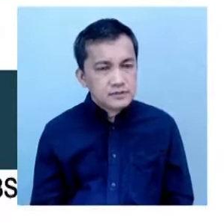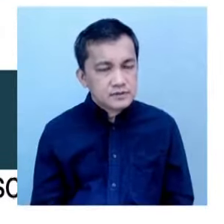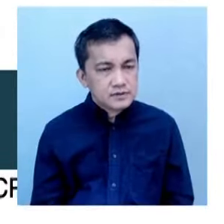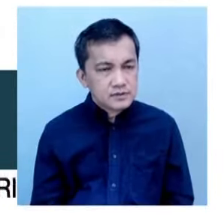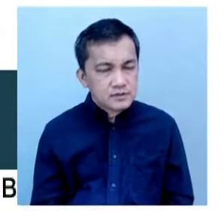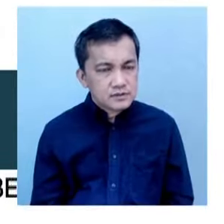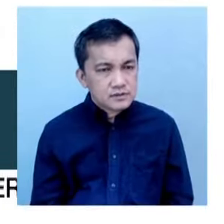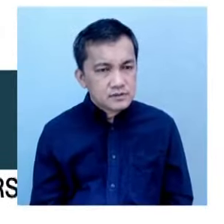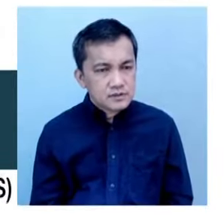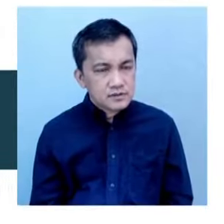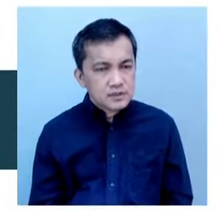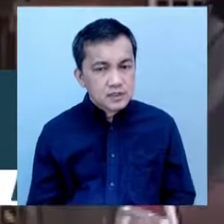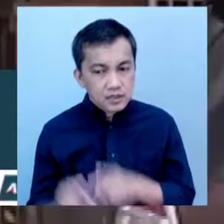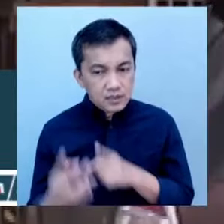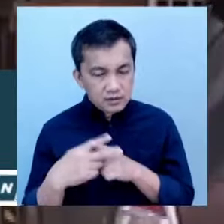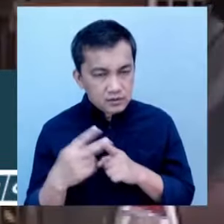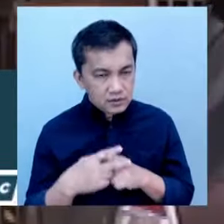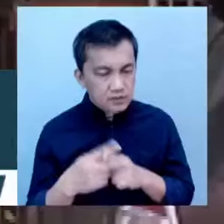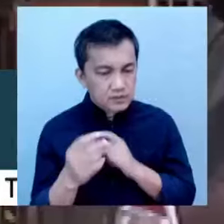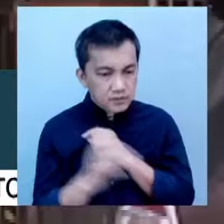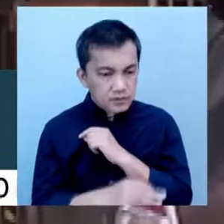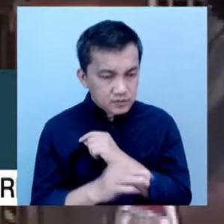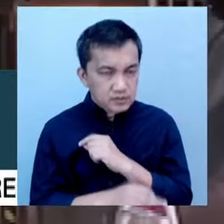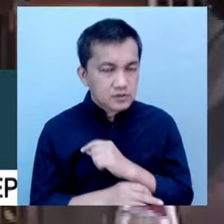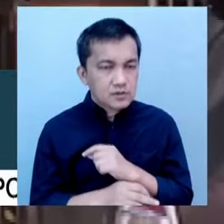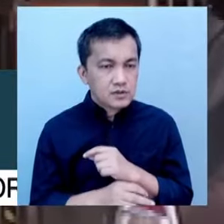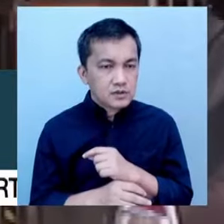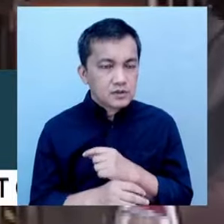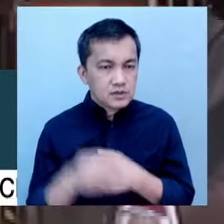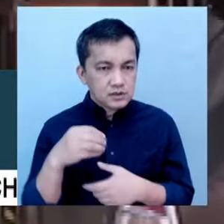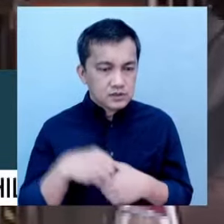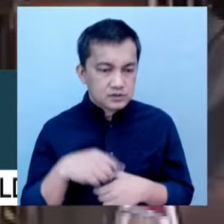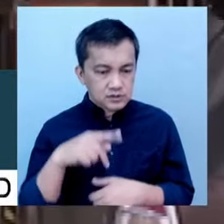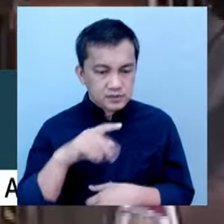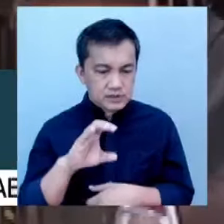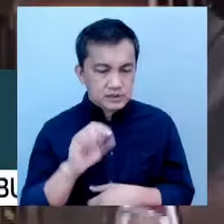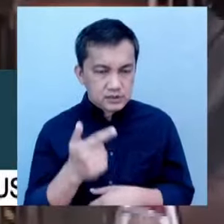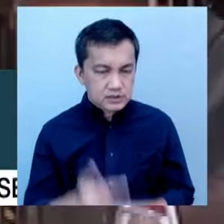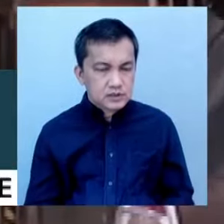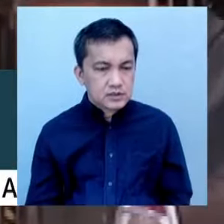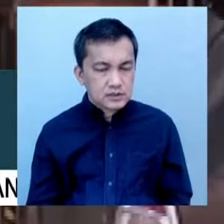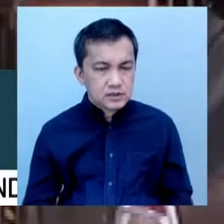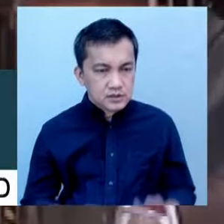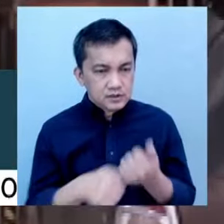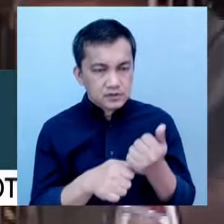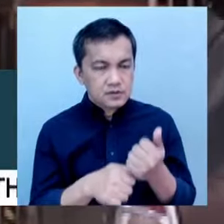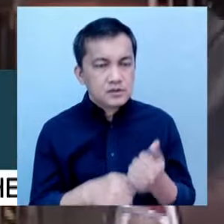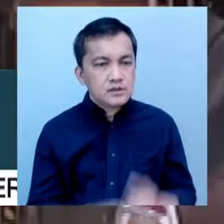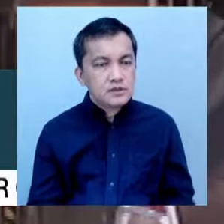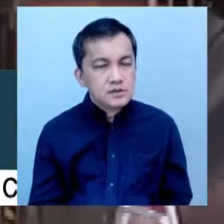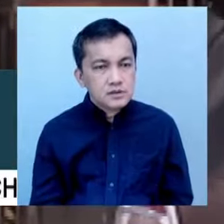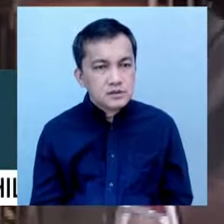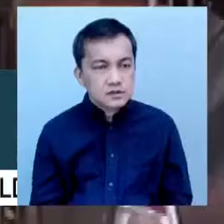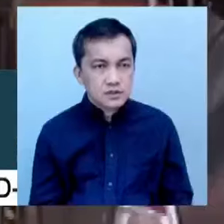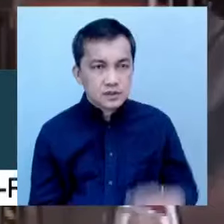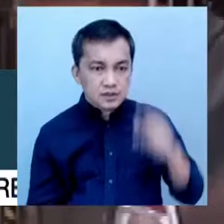we cannot recruit foreigners into the Philippine Coast Guard auxiliary. So I don't